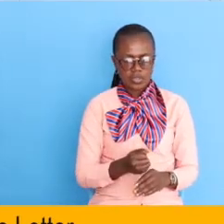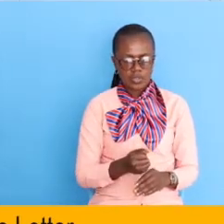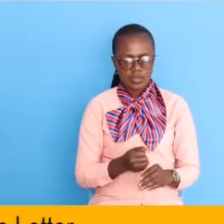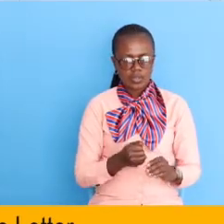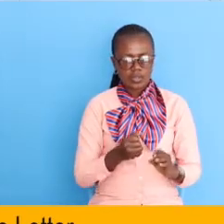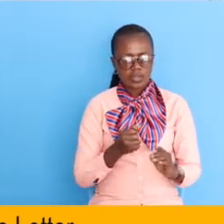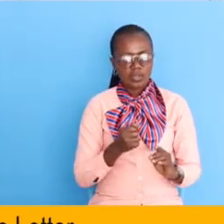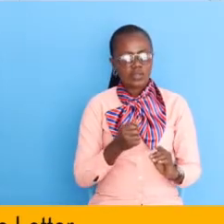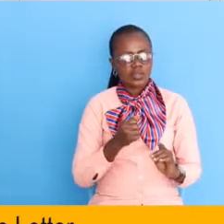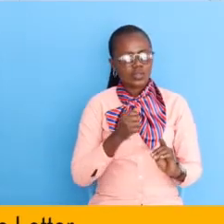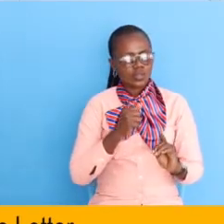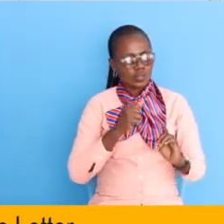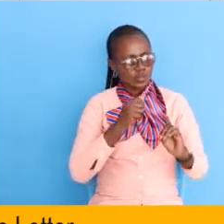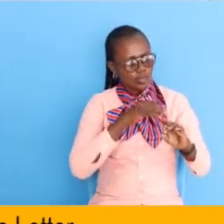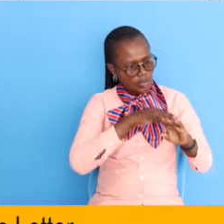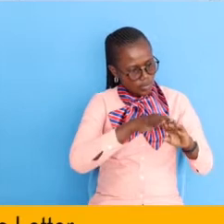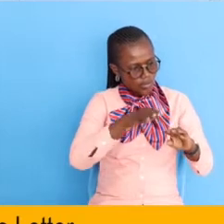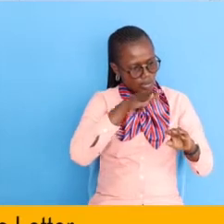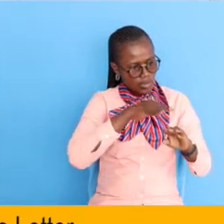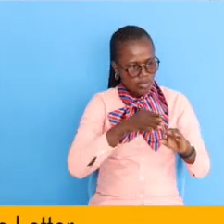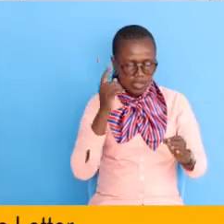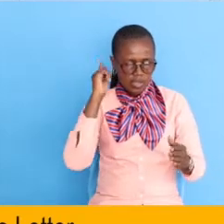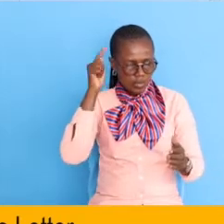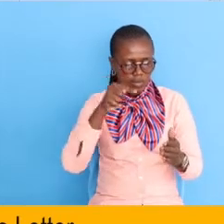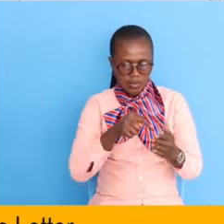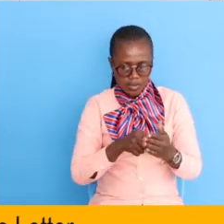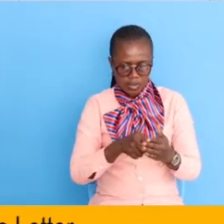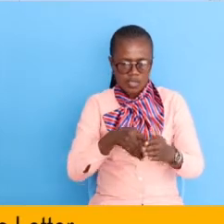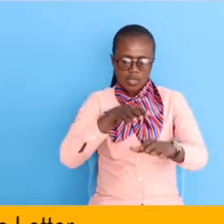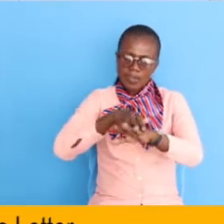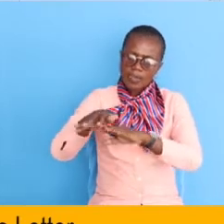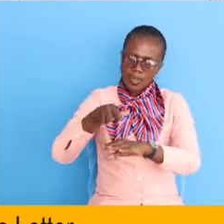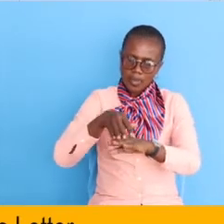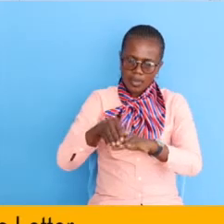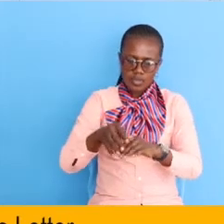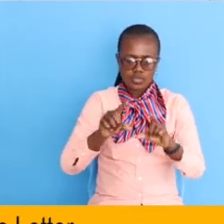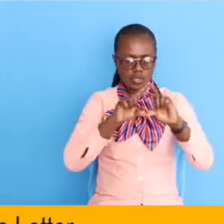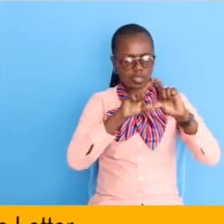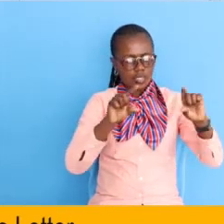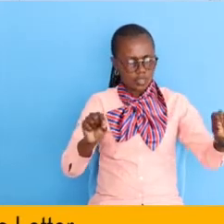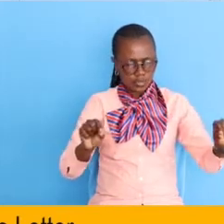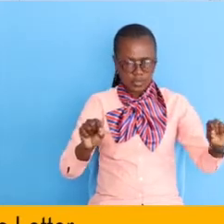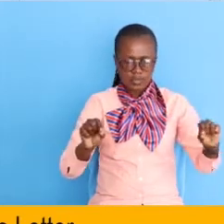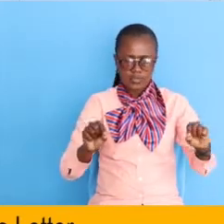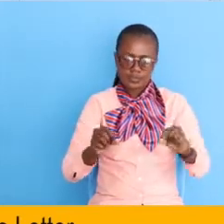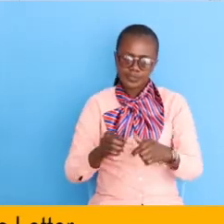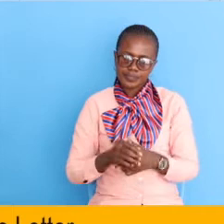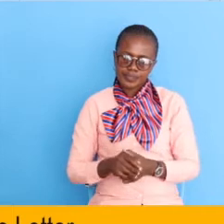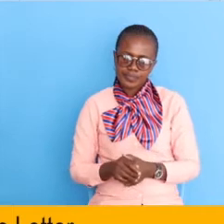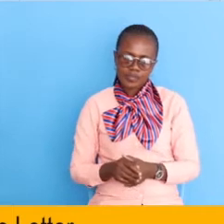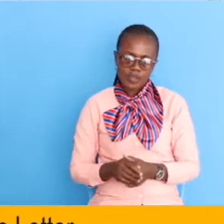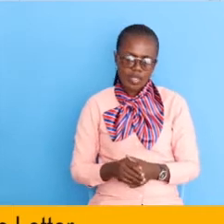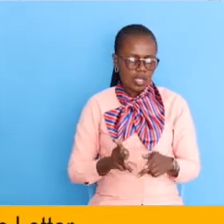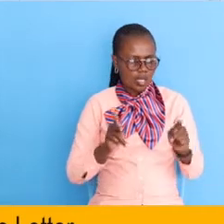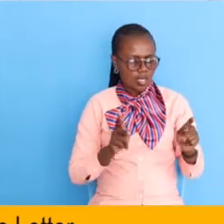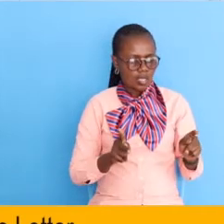point where you are going to define, you are going to give more description of the things that you would want. And if you're making an